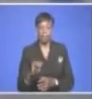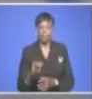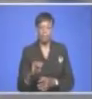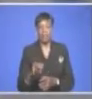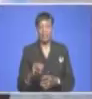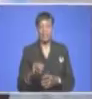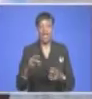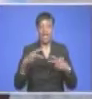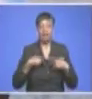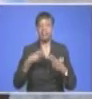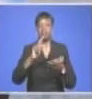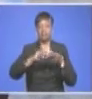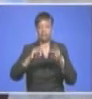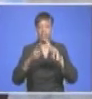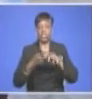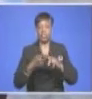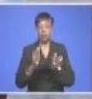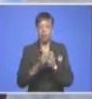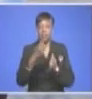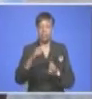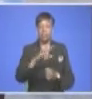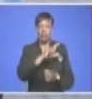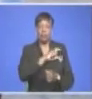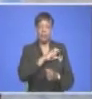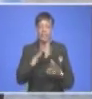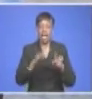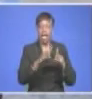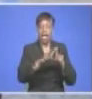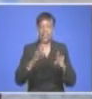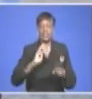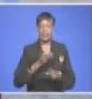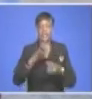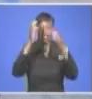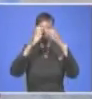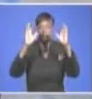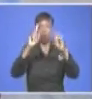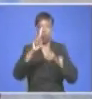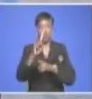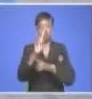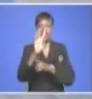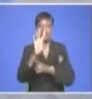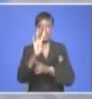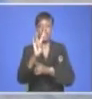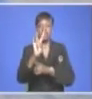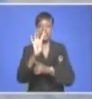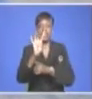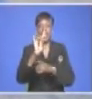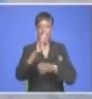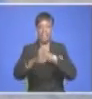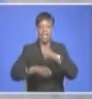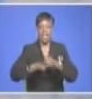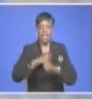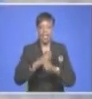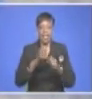camaraderie as we continue to celebrate 178 years of